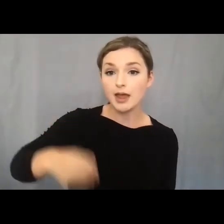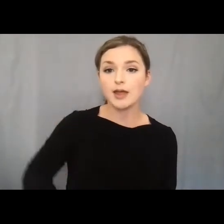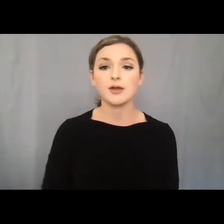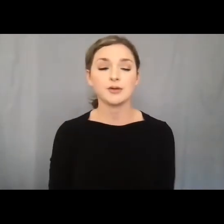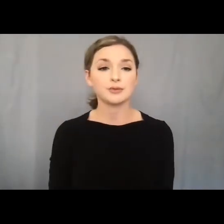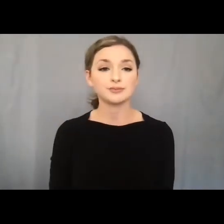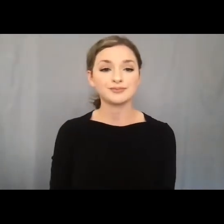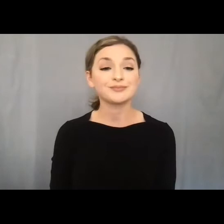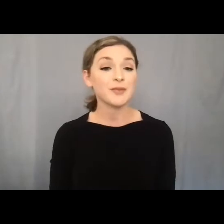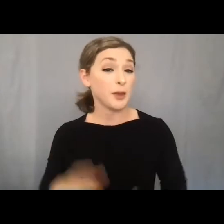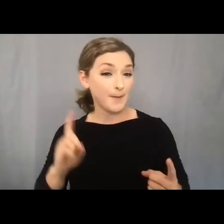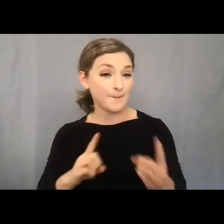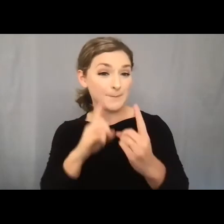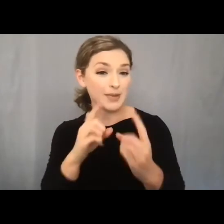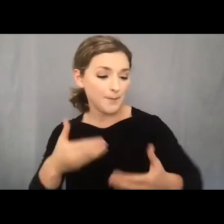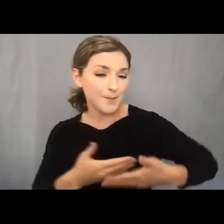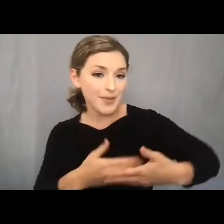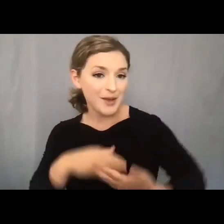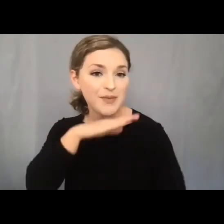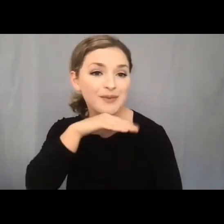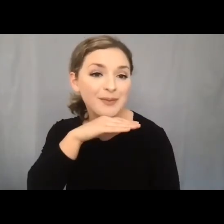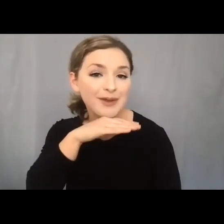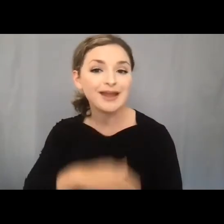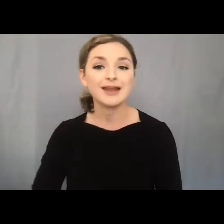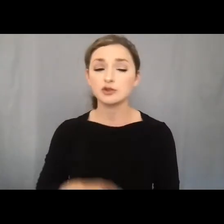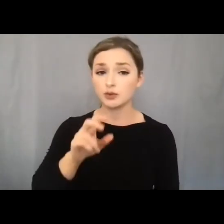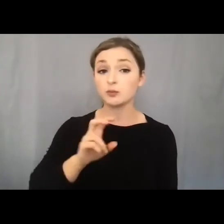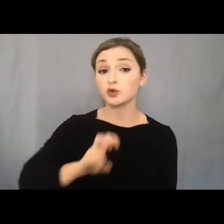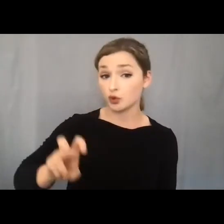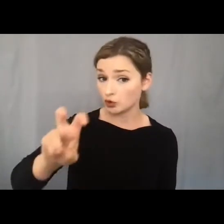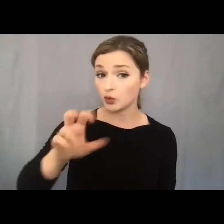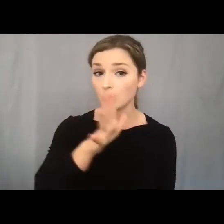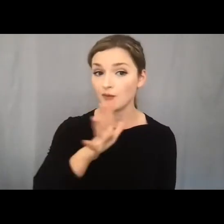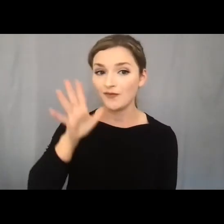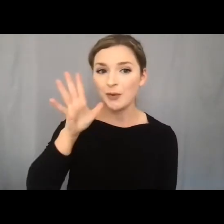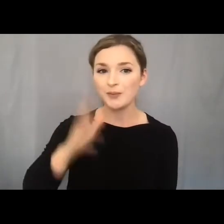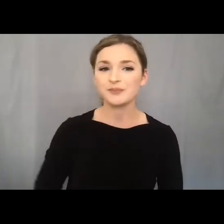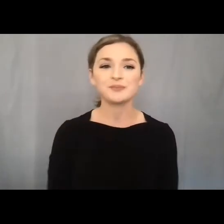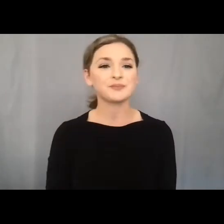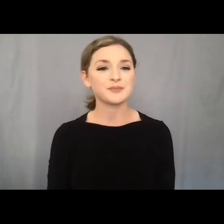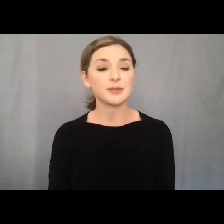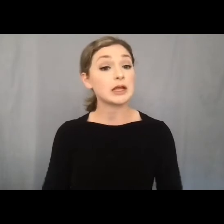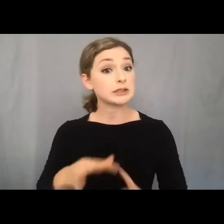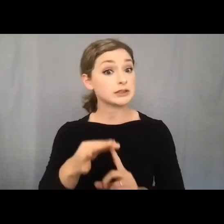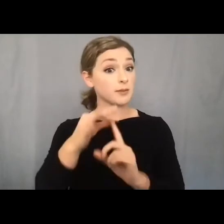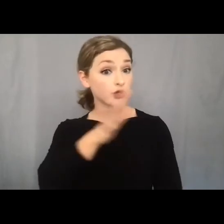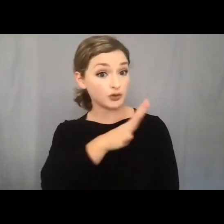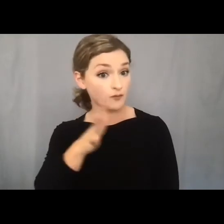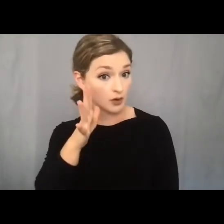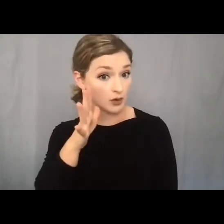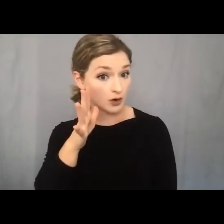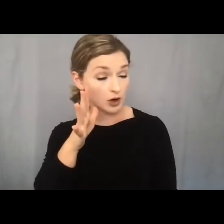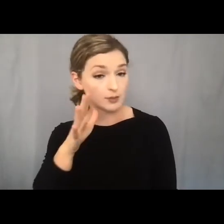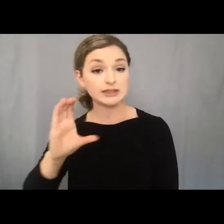some baby piglets. And get a tour of their farm. And they're a special farm that actually is a